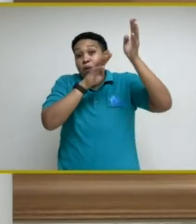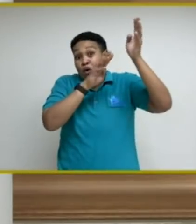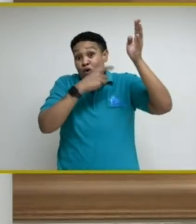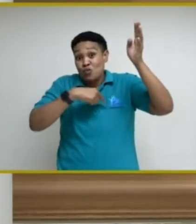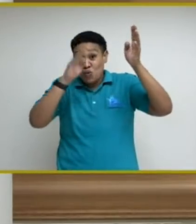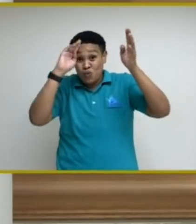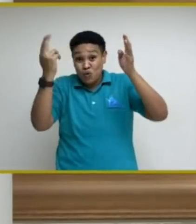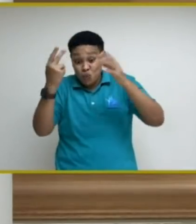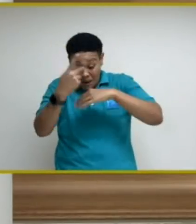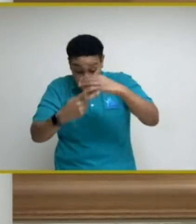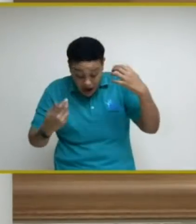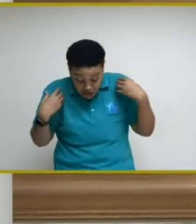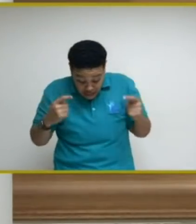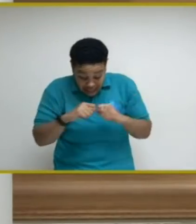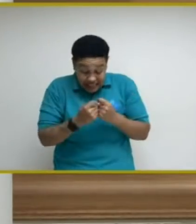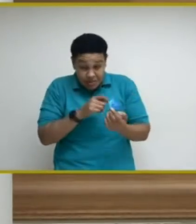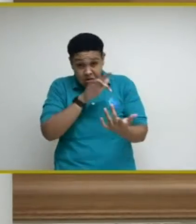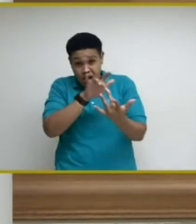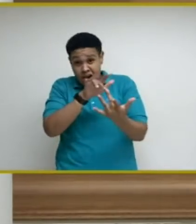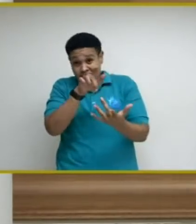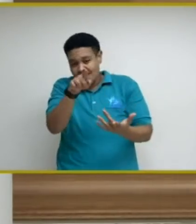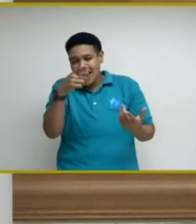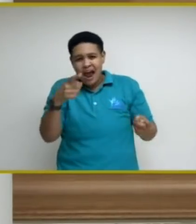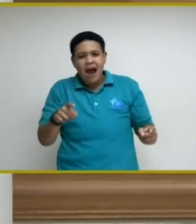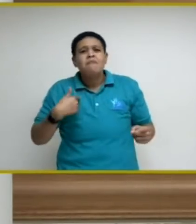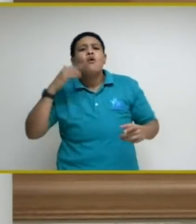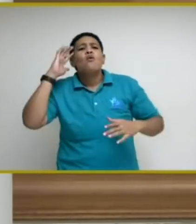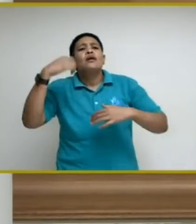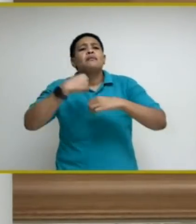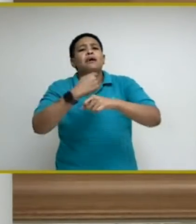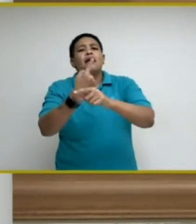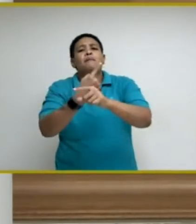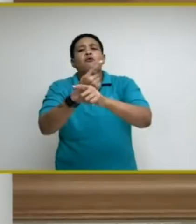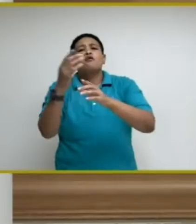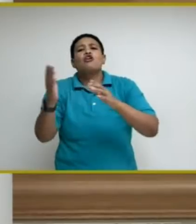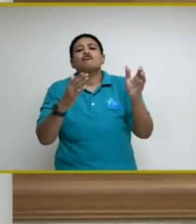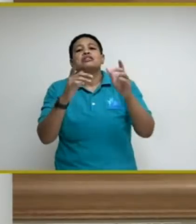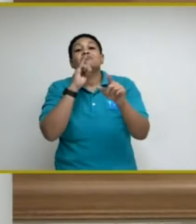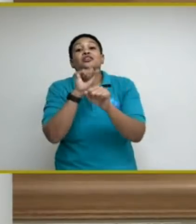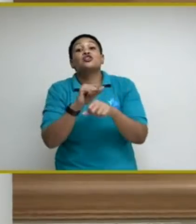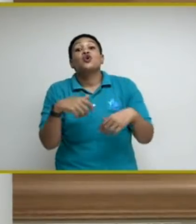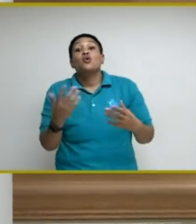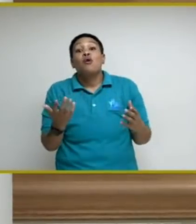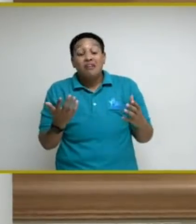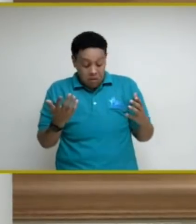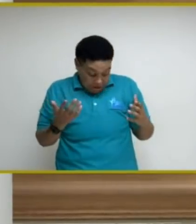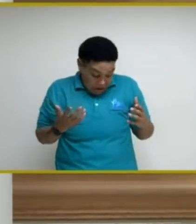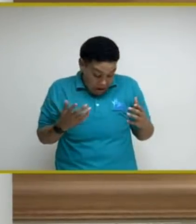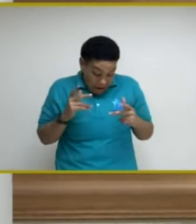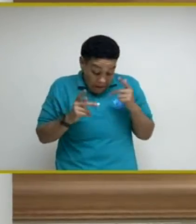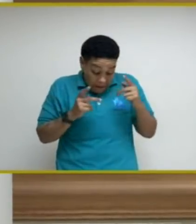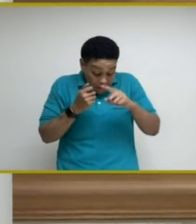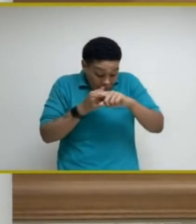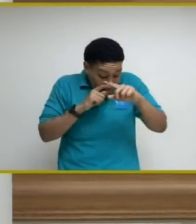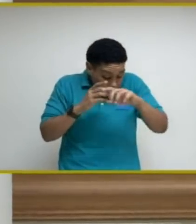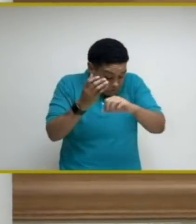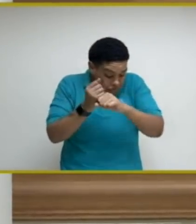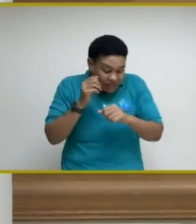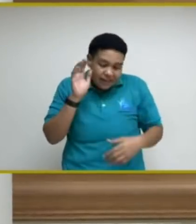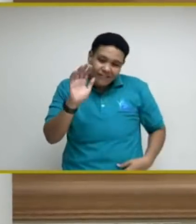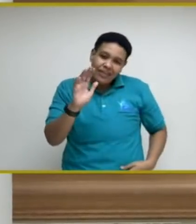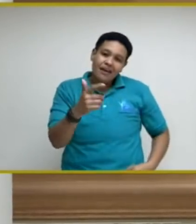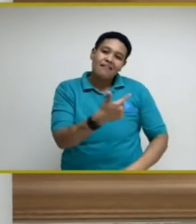use the parish health team to make contact, and then we'll make an appropriate arrangement to ensure that the shut-ins receive